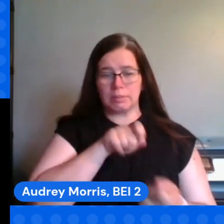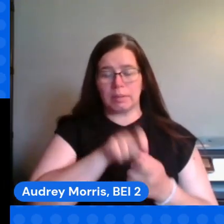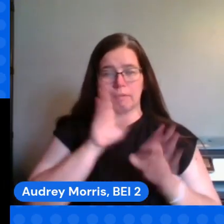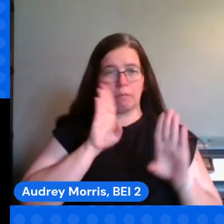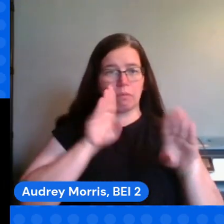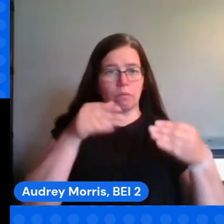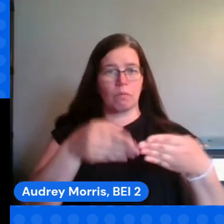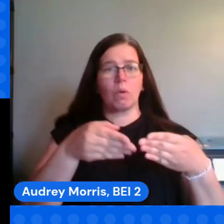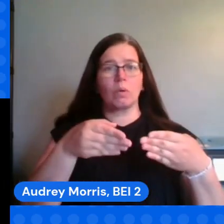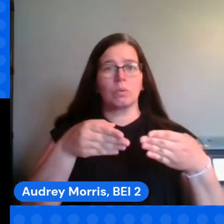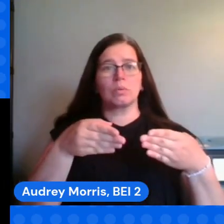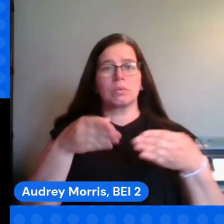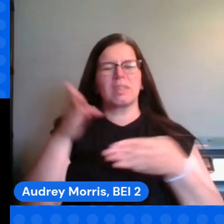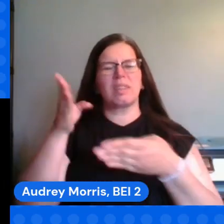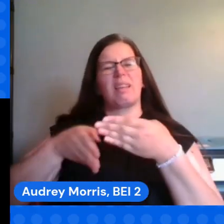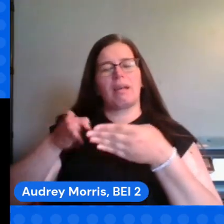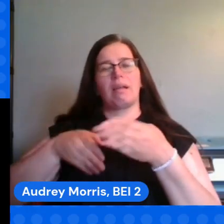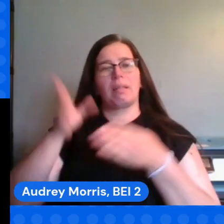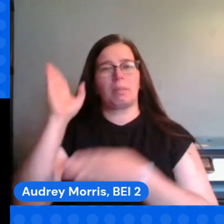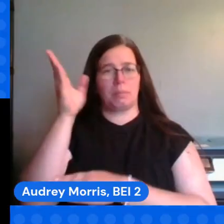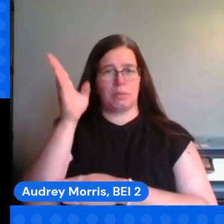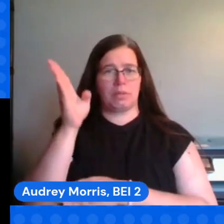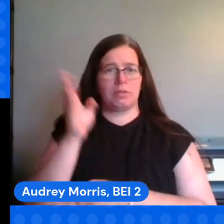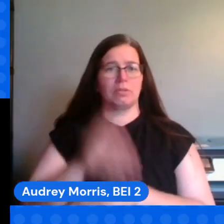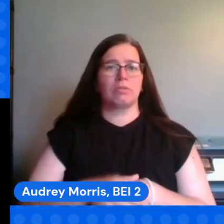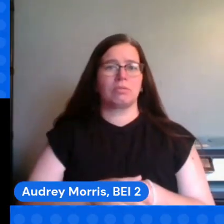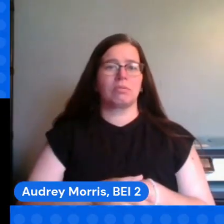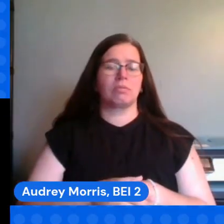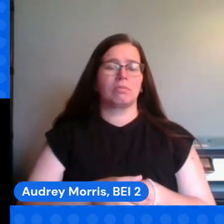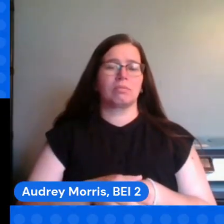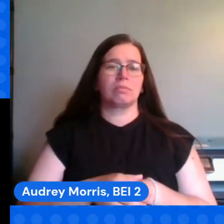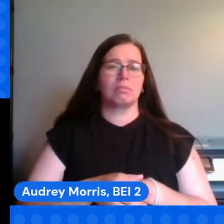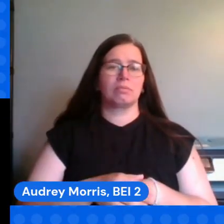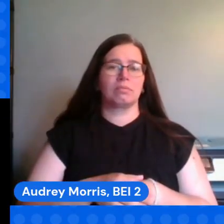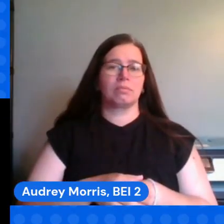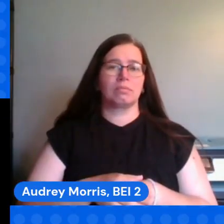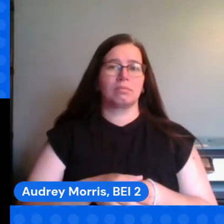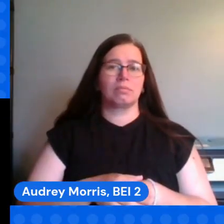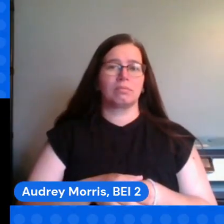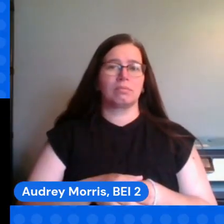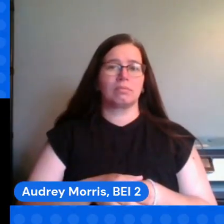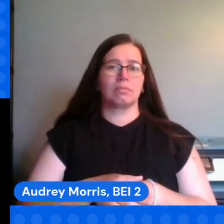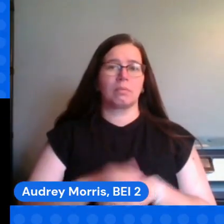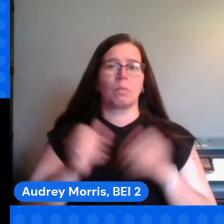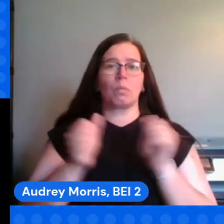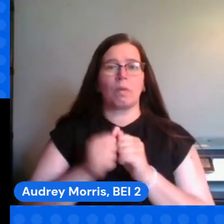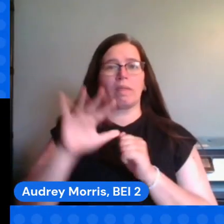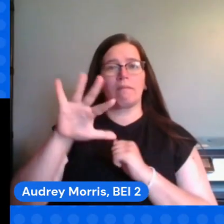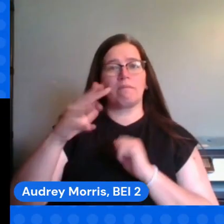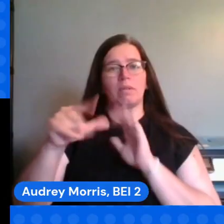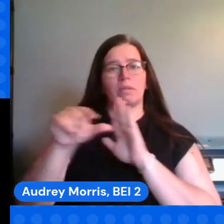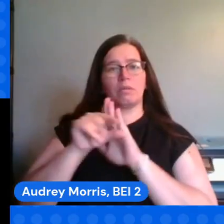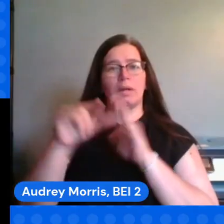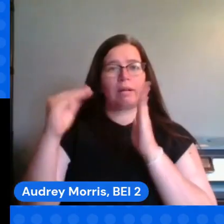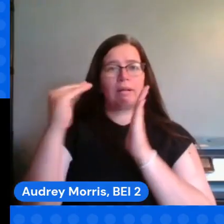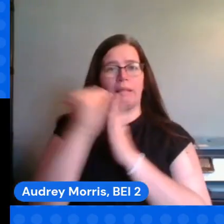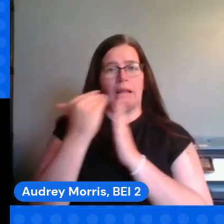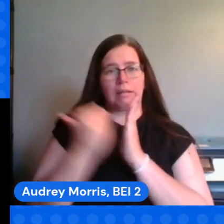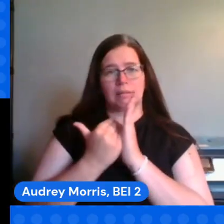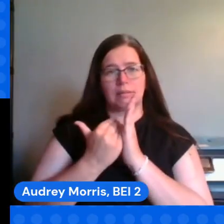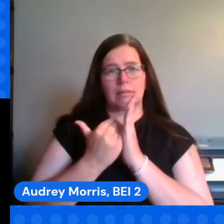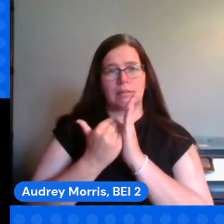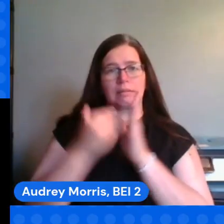towards, in the latter part of the presentation, um, on a fifth grade lesson or fifth grade